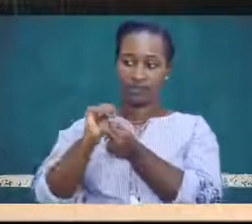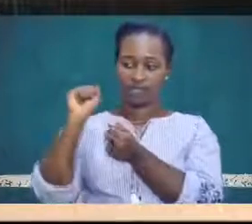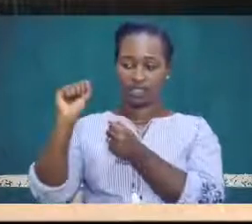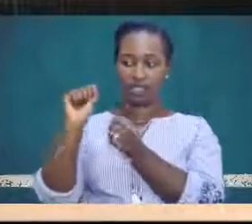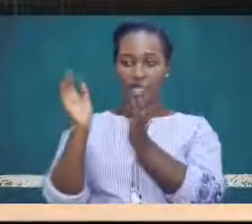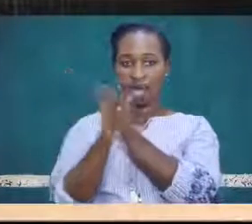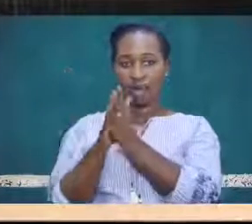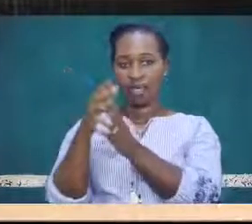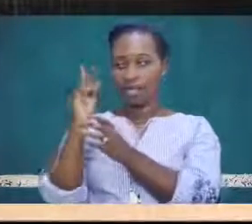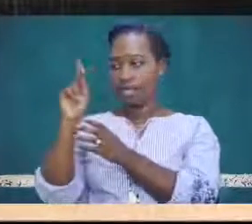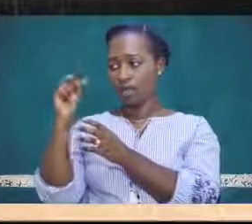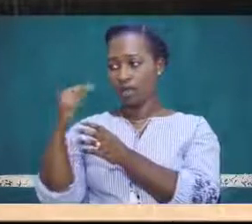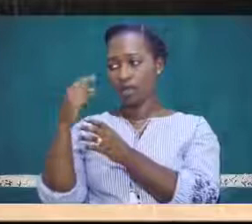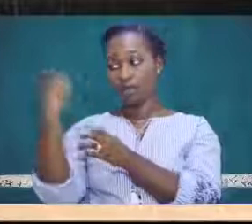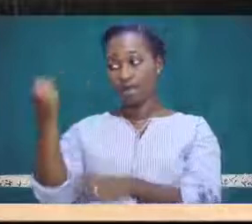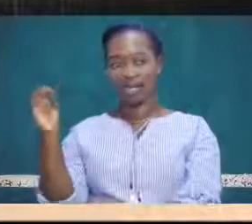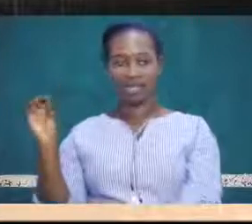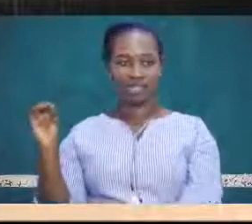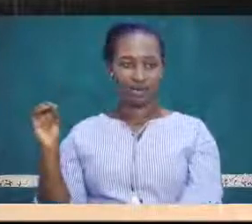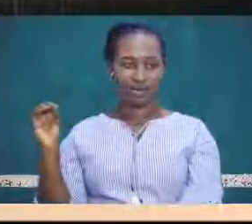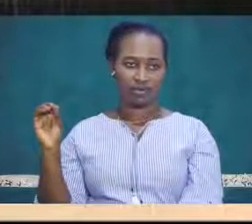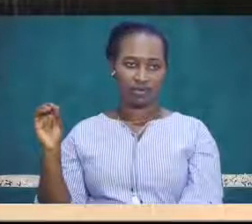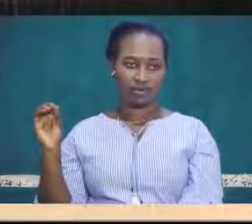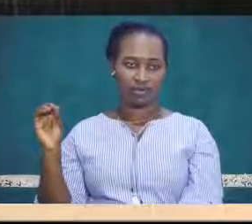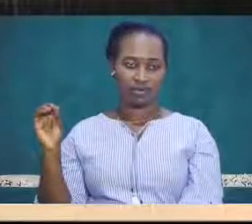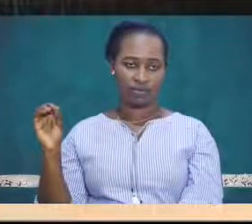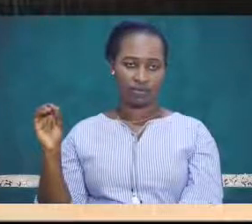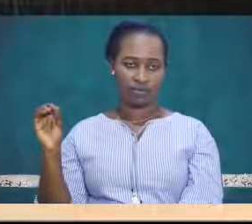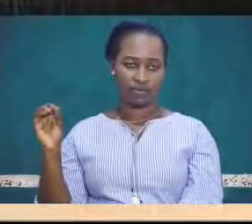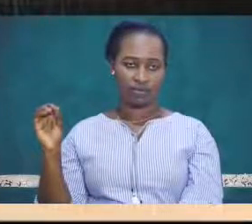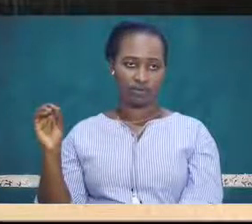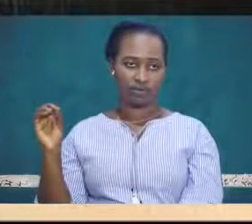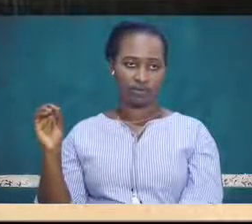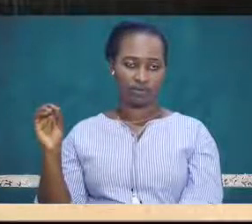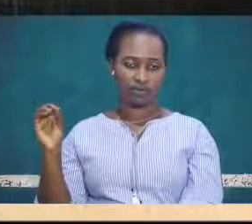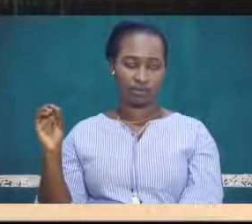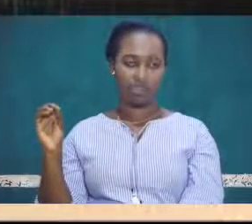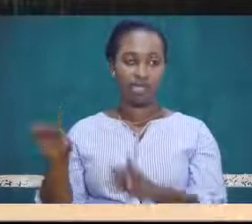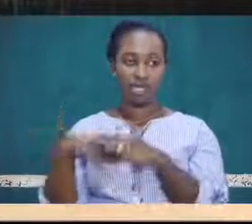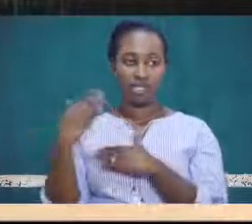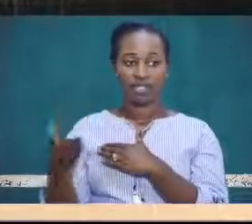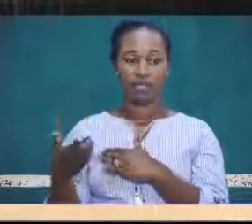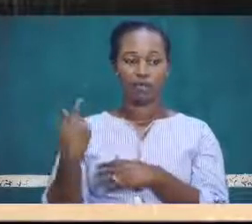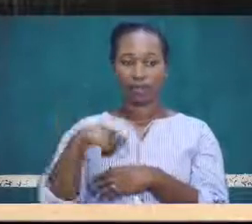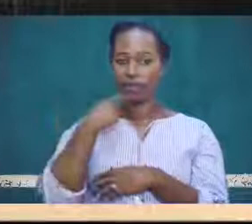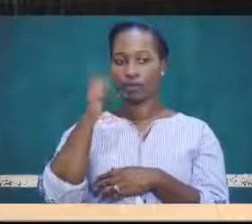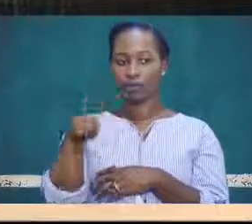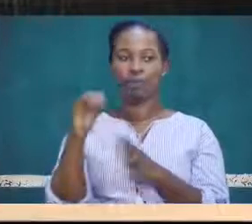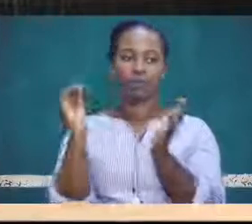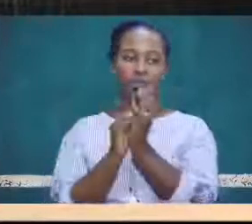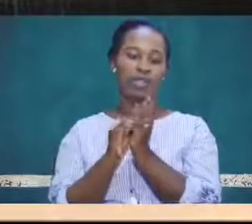15 kilograms were demanded at 500 Rwandan francs. Now, in this case, you have to